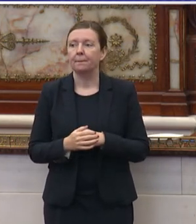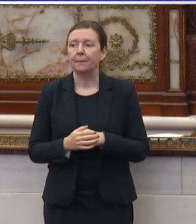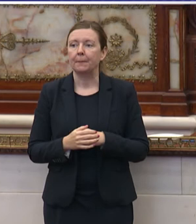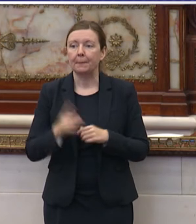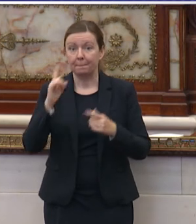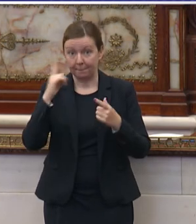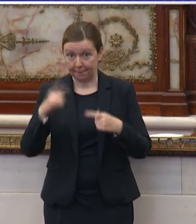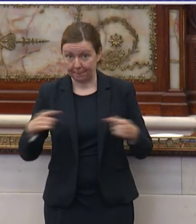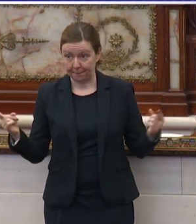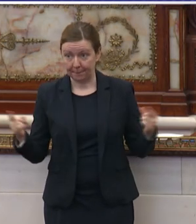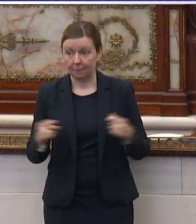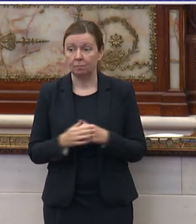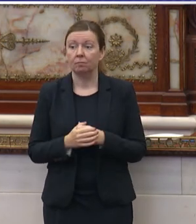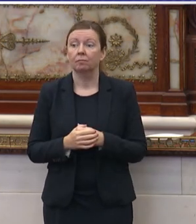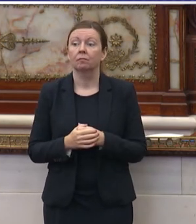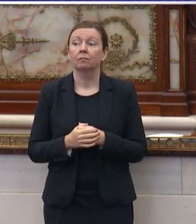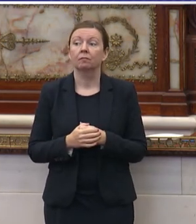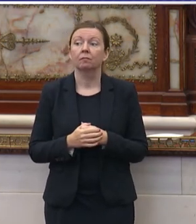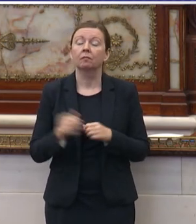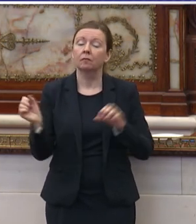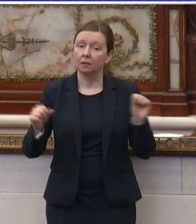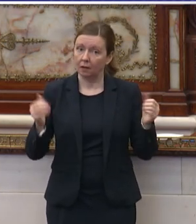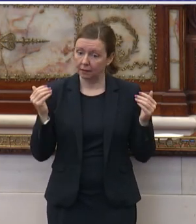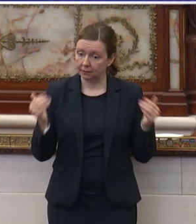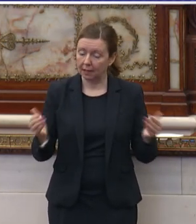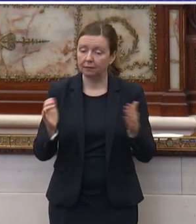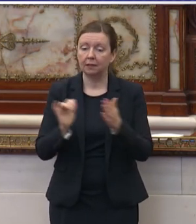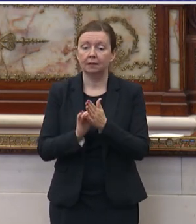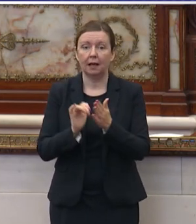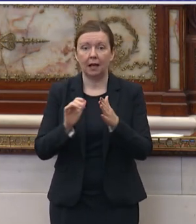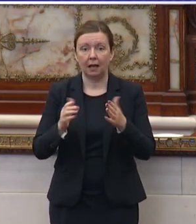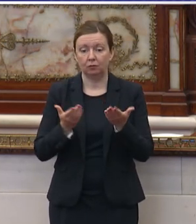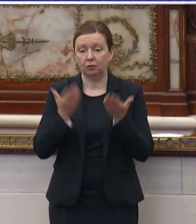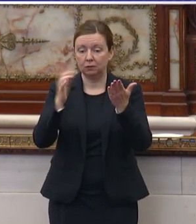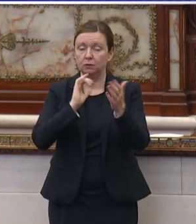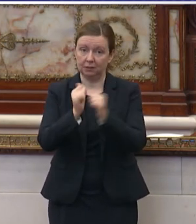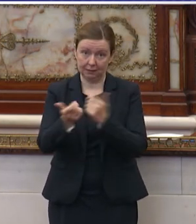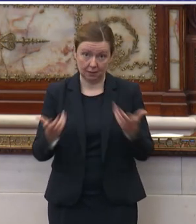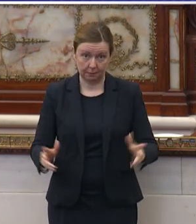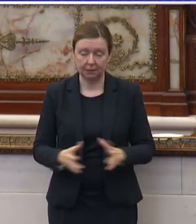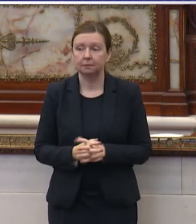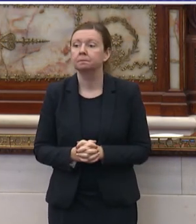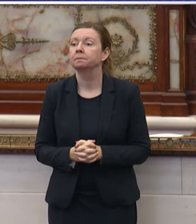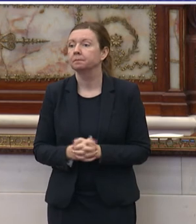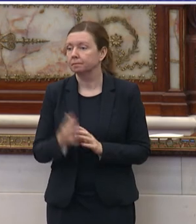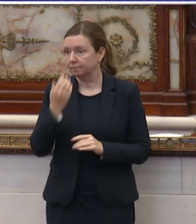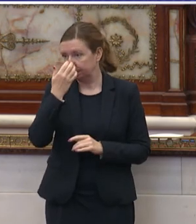Aye. Those opposed? Ayes have it, and the resolution is adopted.